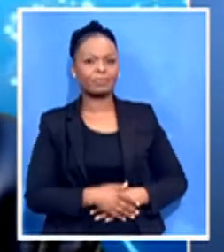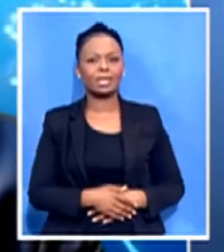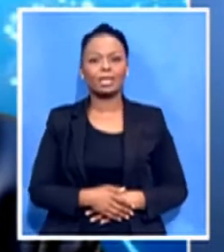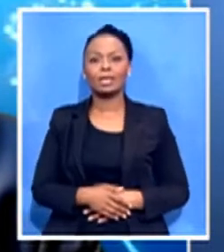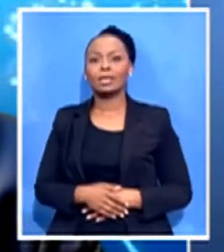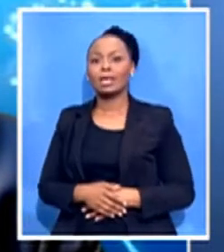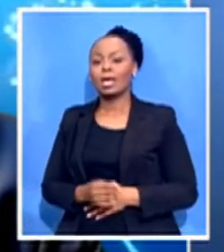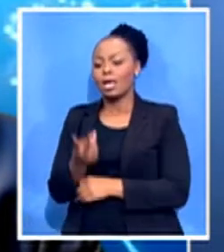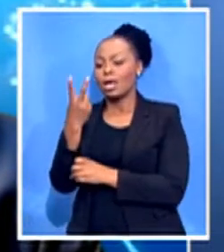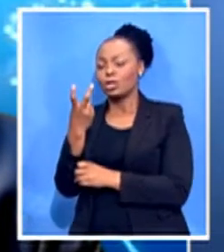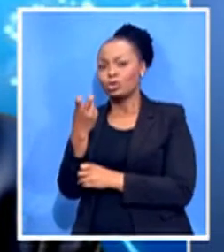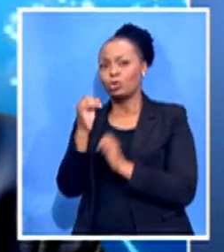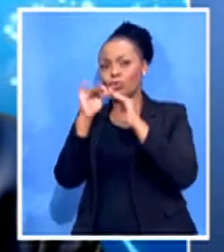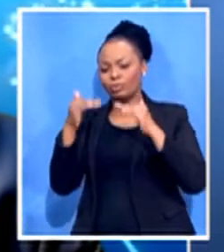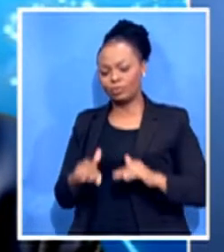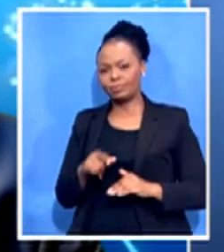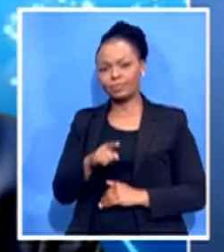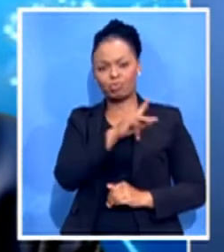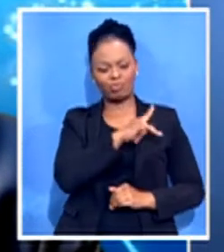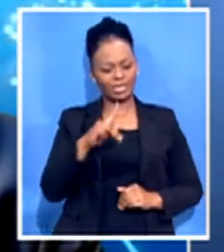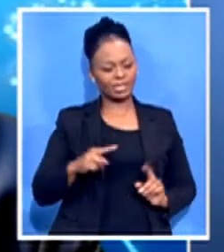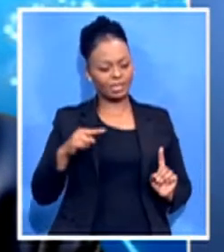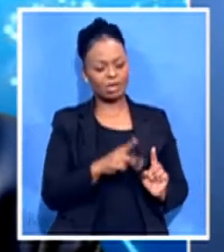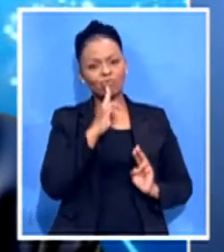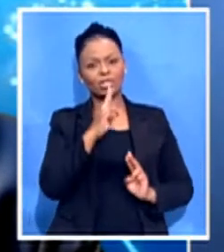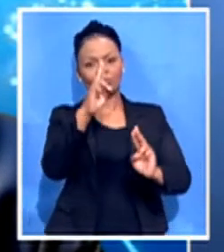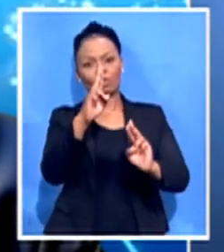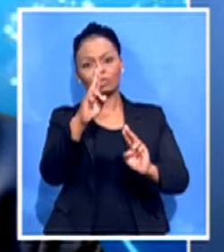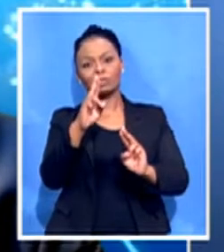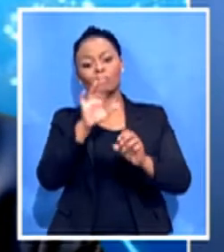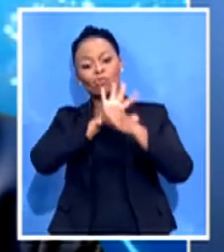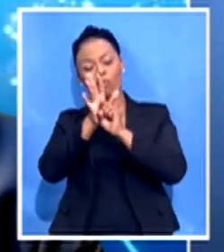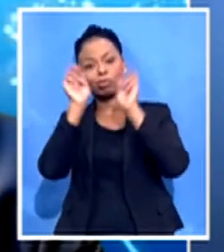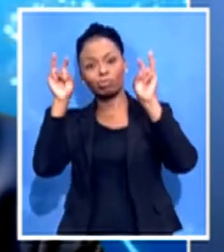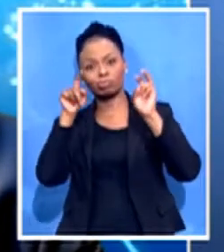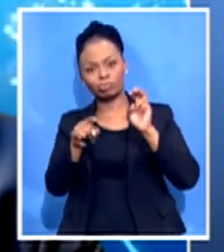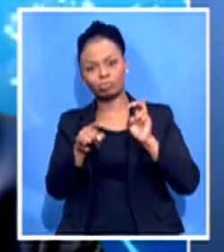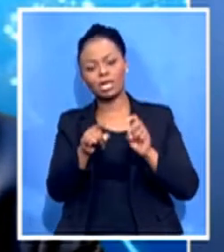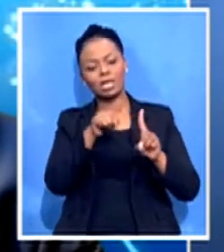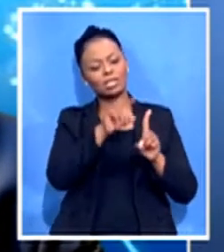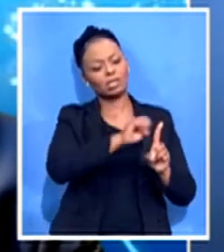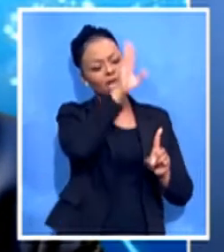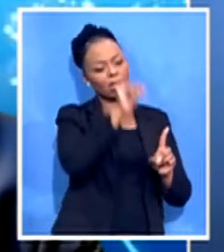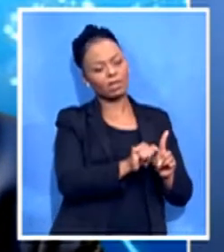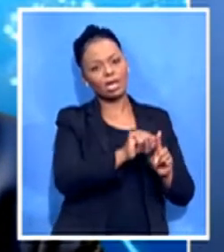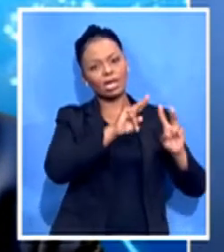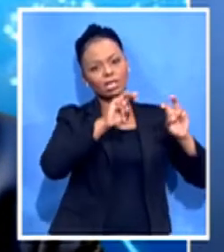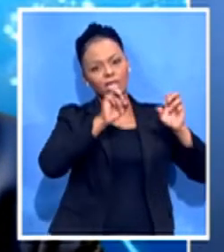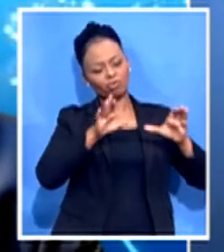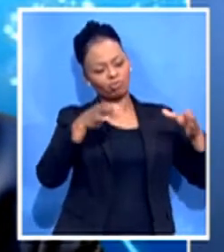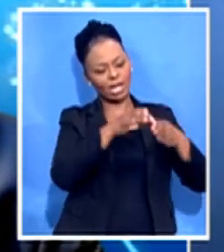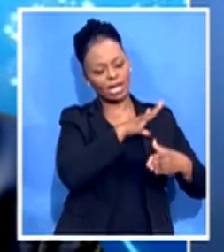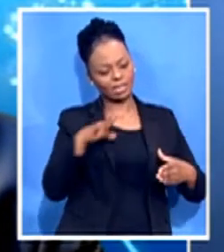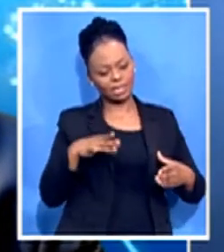in terms of responses to COVID-19. One of them is the South African Medical Research Council, and then you're also on the Ministerial Advisory